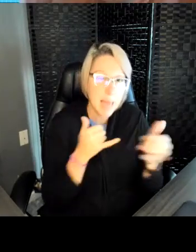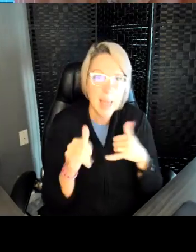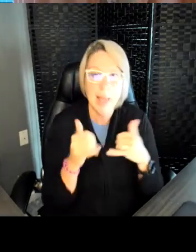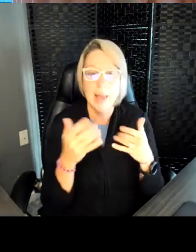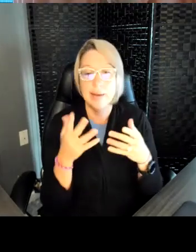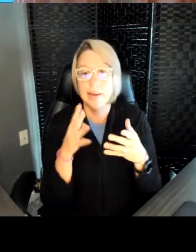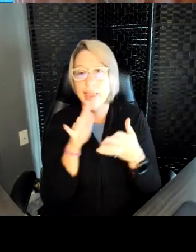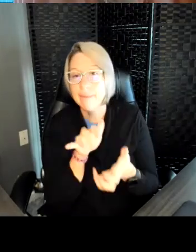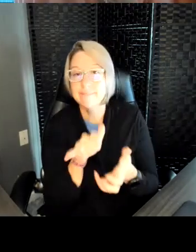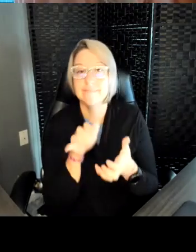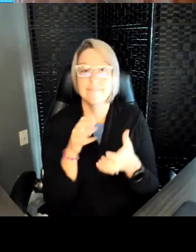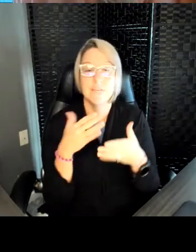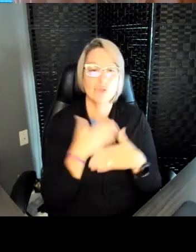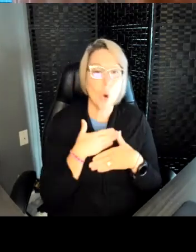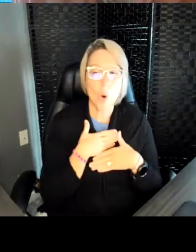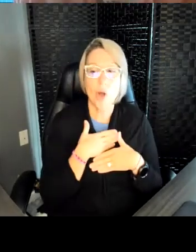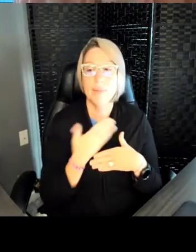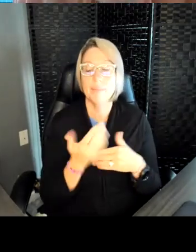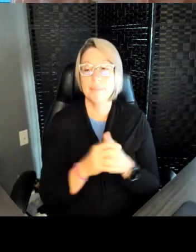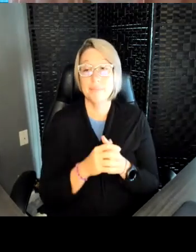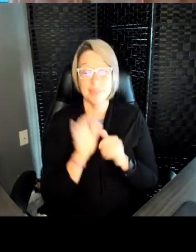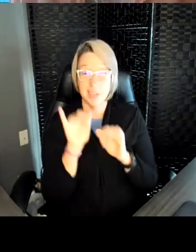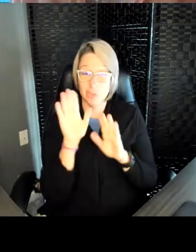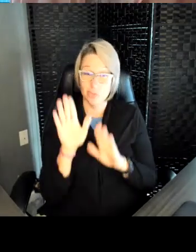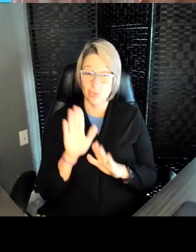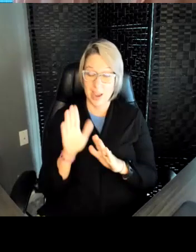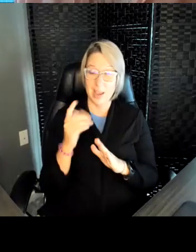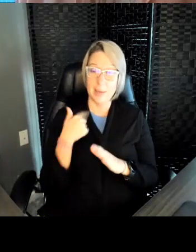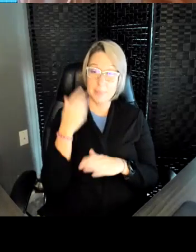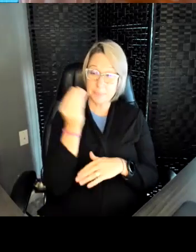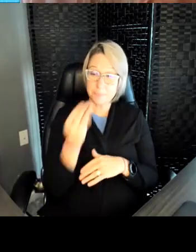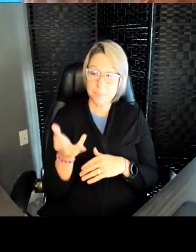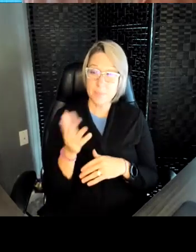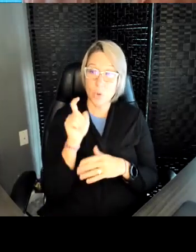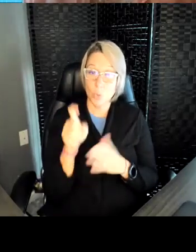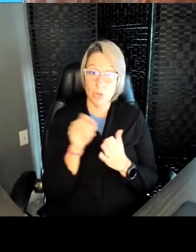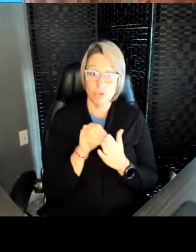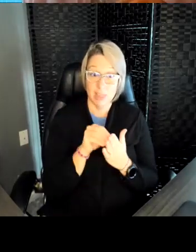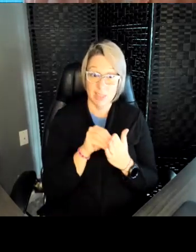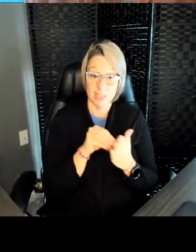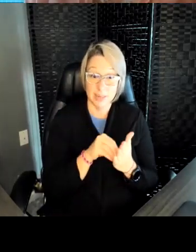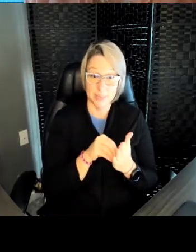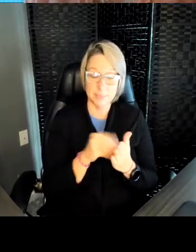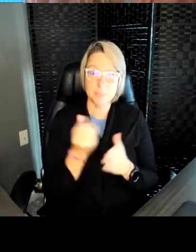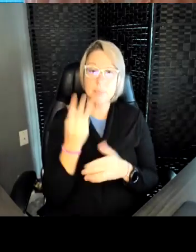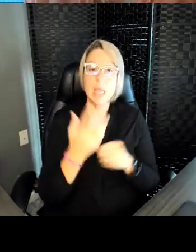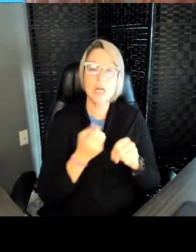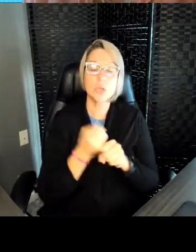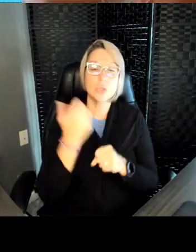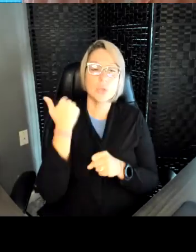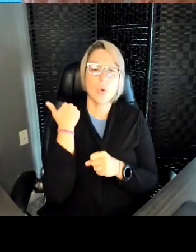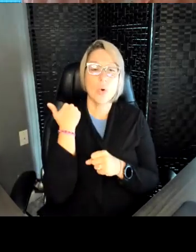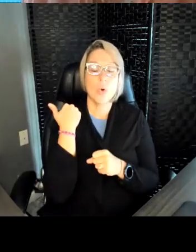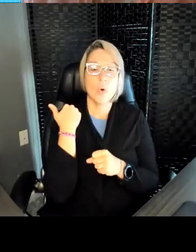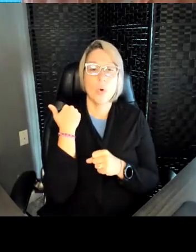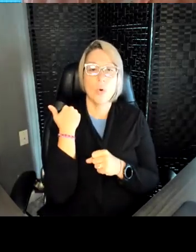So that is fantastic. So here's what I will say to you. We need to write this down. Years ago, there was,